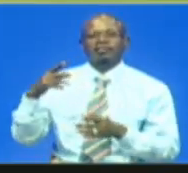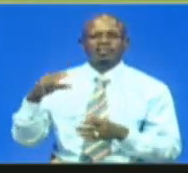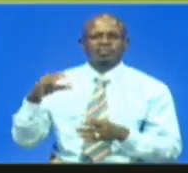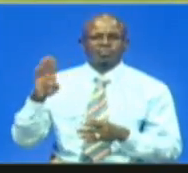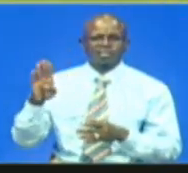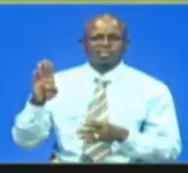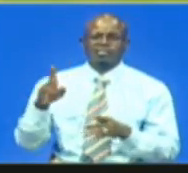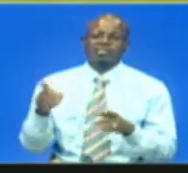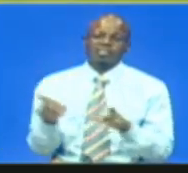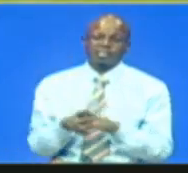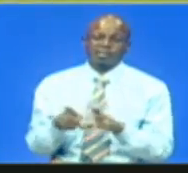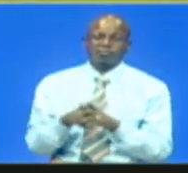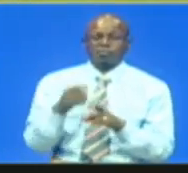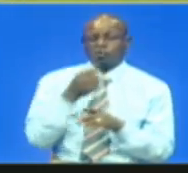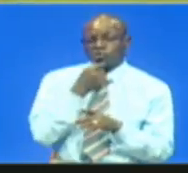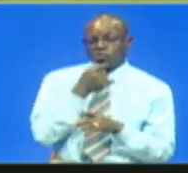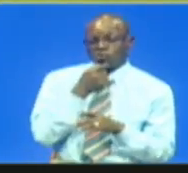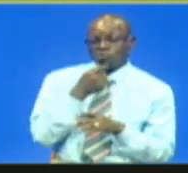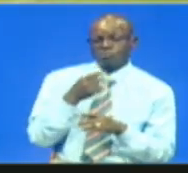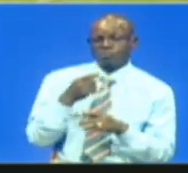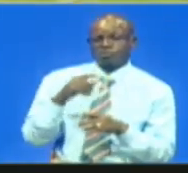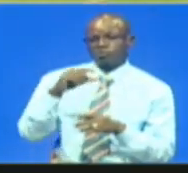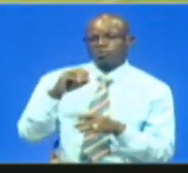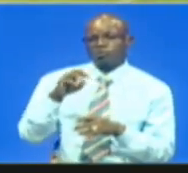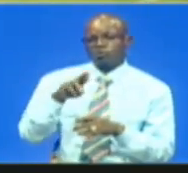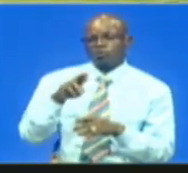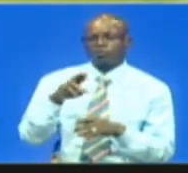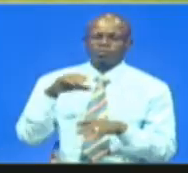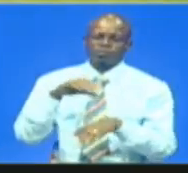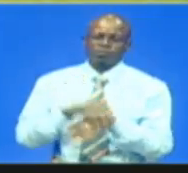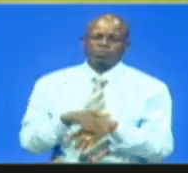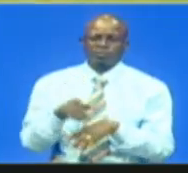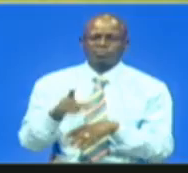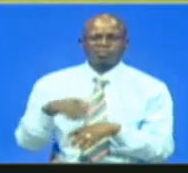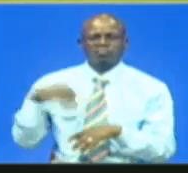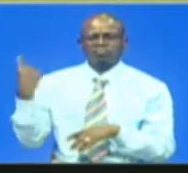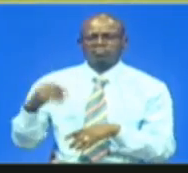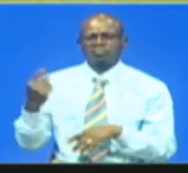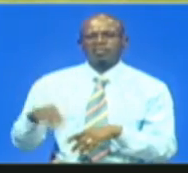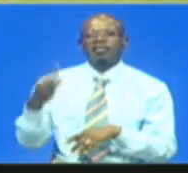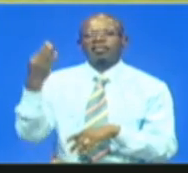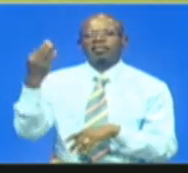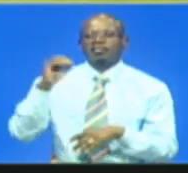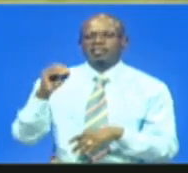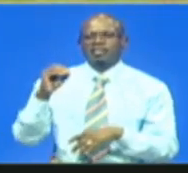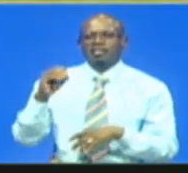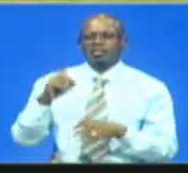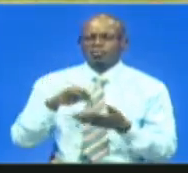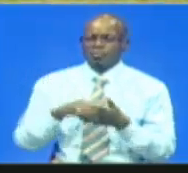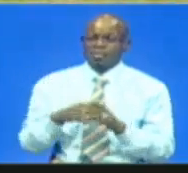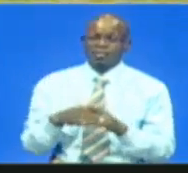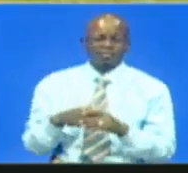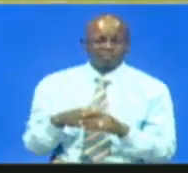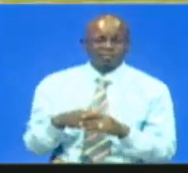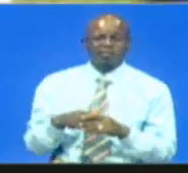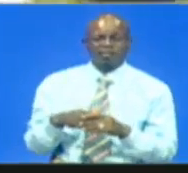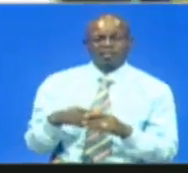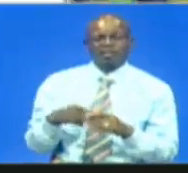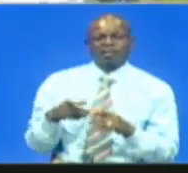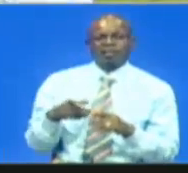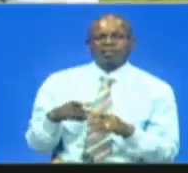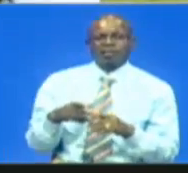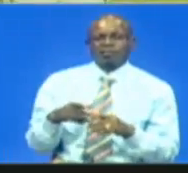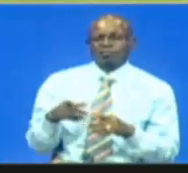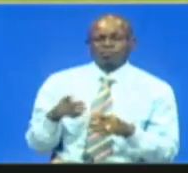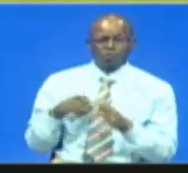Kogalo found themselves 3-0 down after half an hour, with Bolton Omwega scoring twice and Martin Derito adding one. Goals